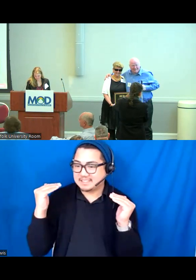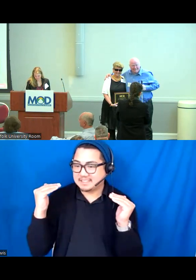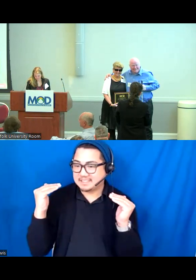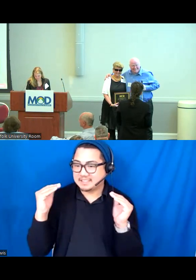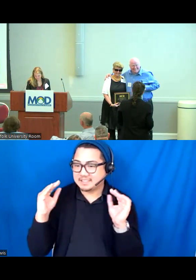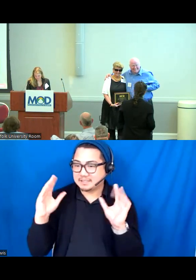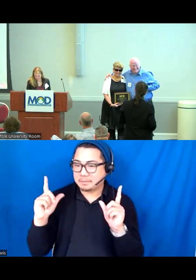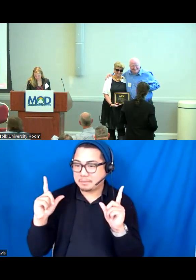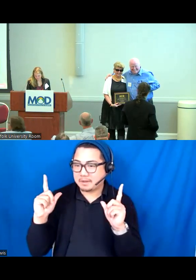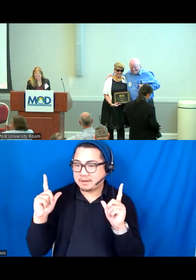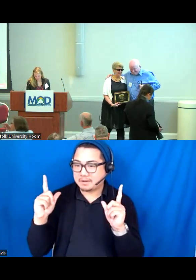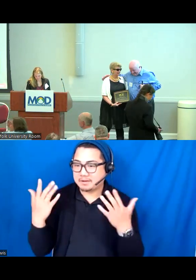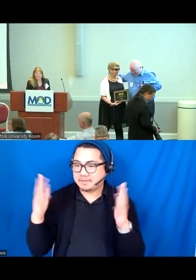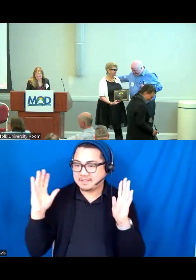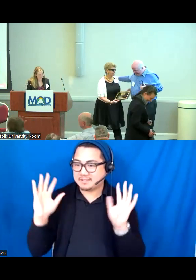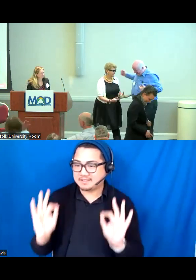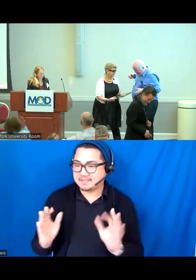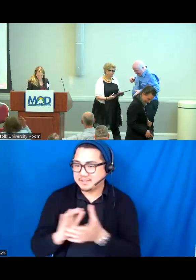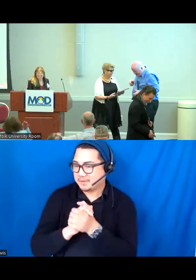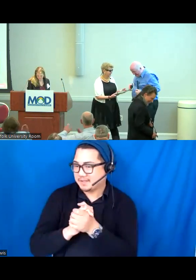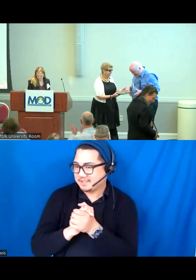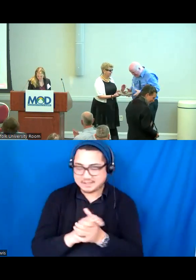Perfect. Thank you. Congratulations.